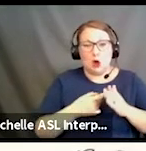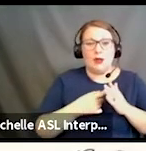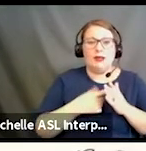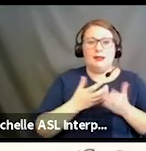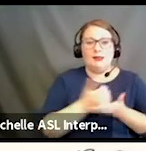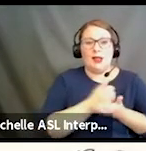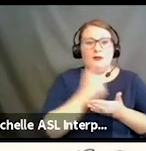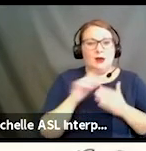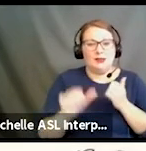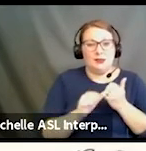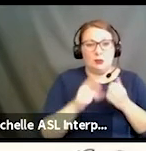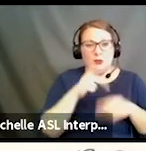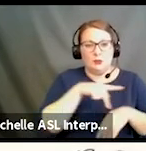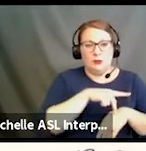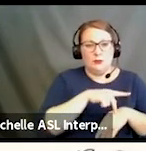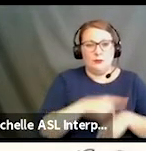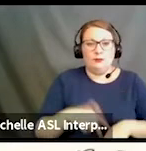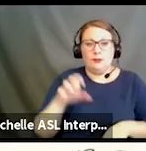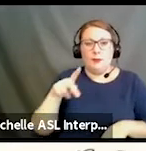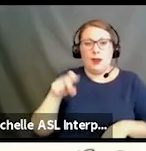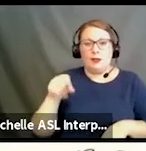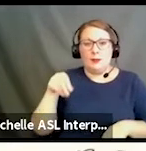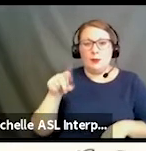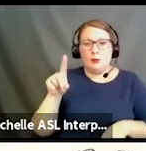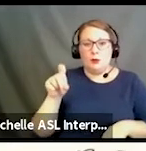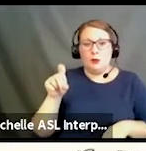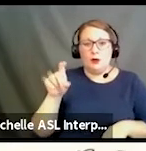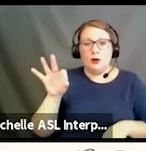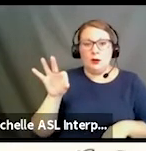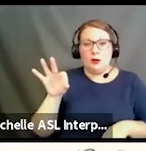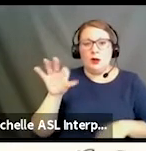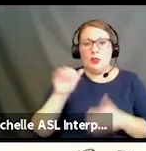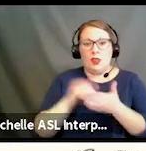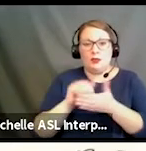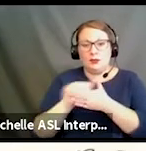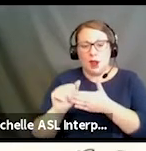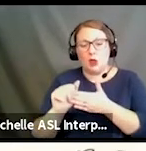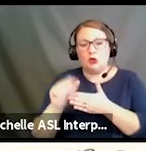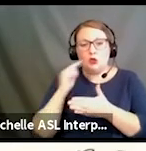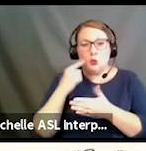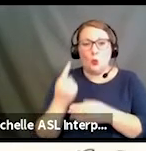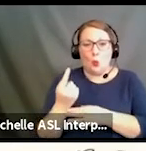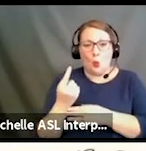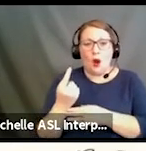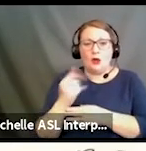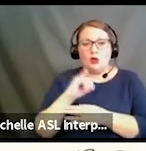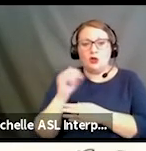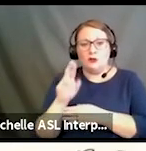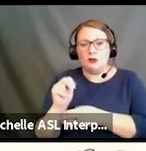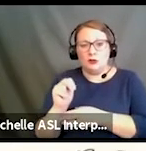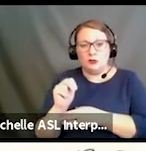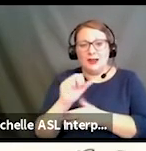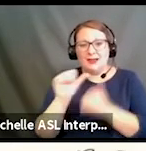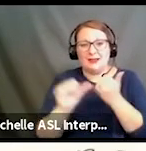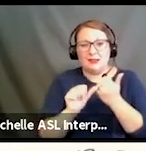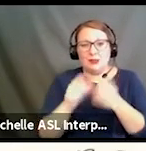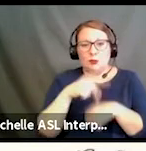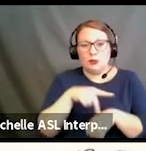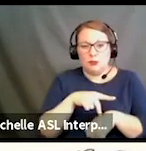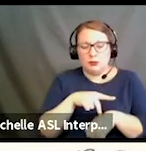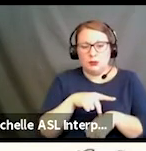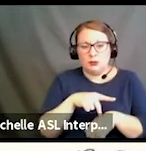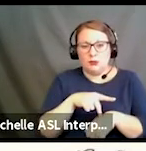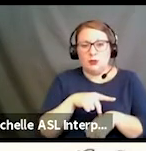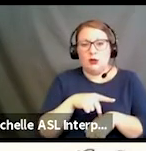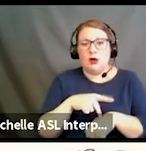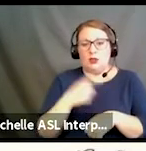assistant principal. CPS pays $109,000 in salary to one of Jefferson's assistant principals. According